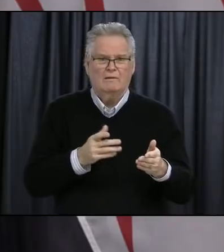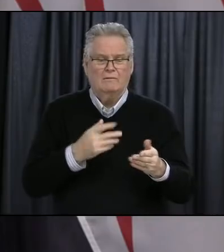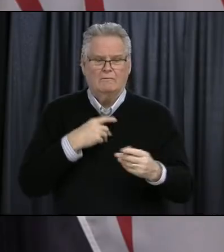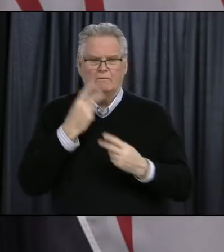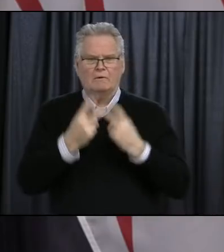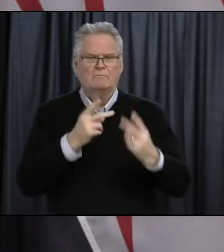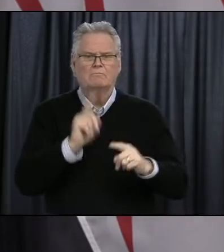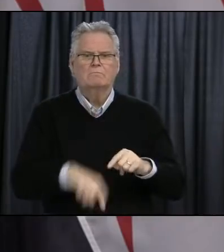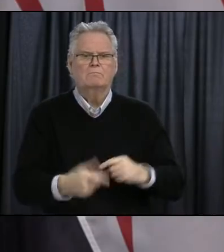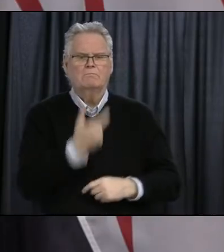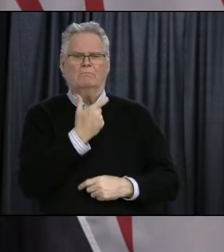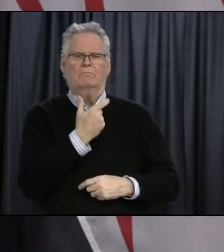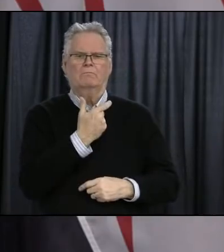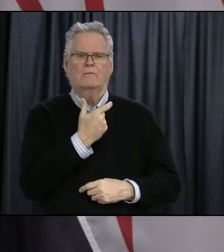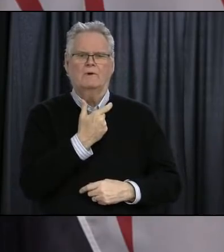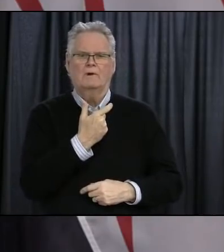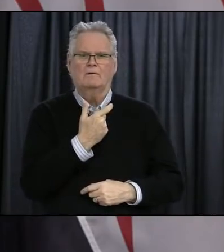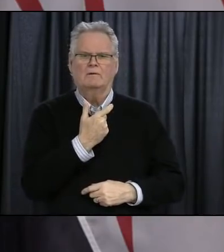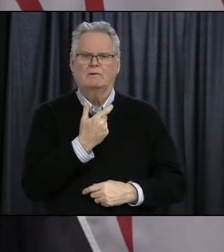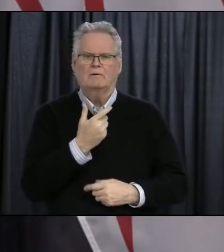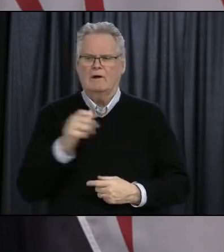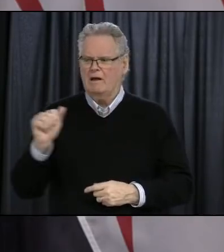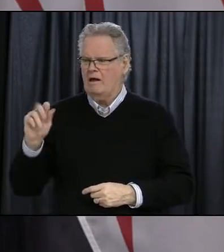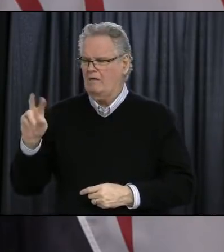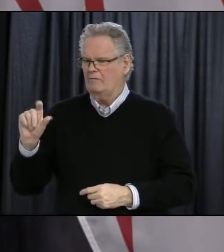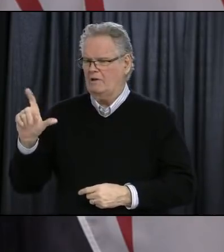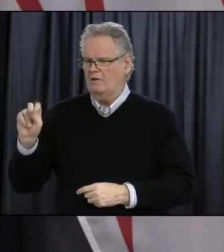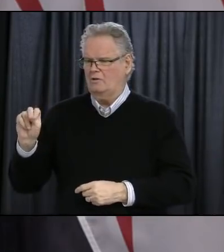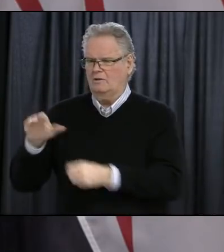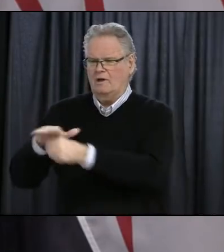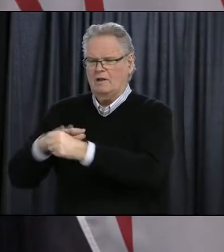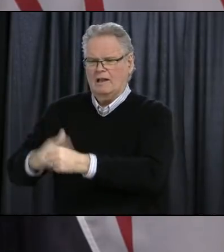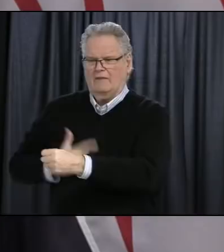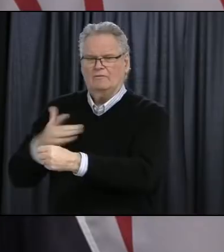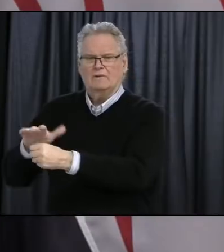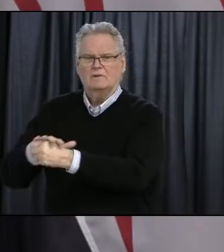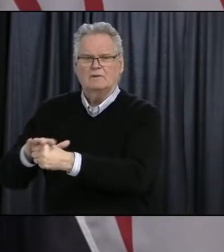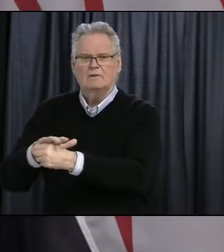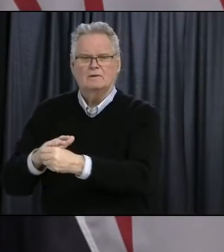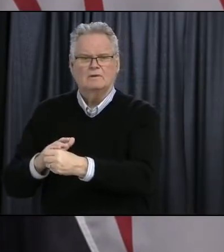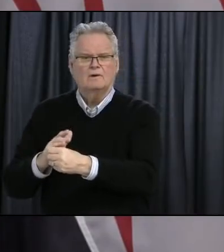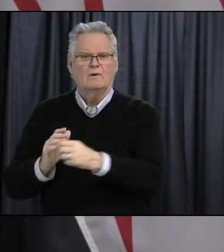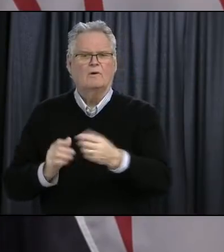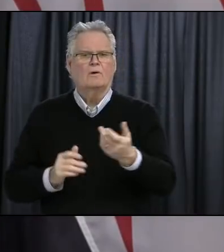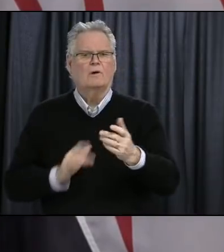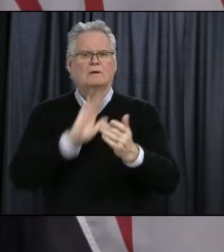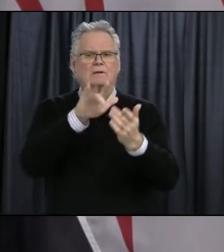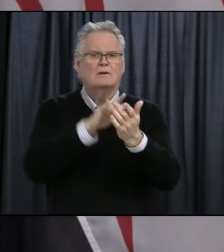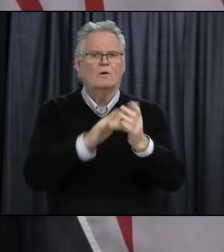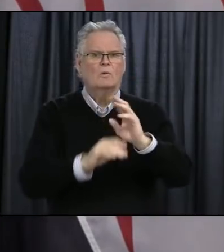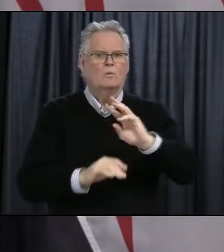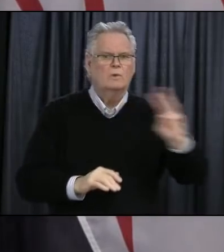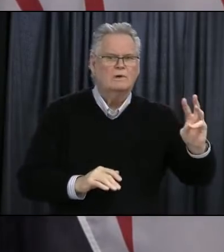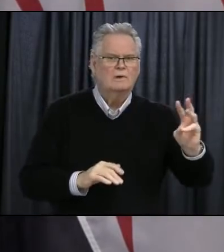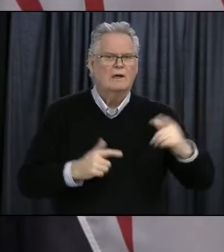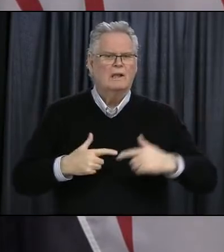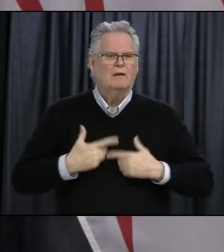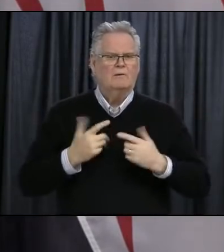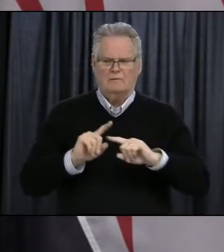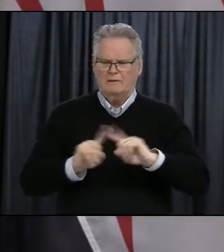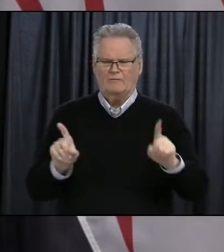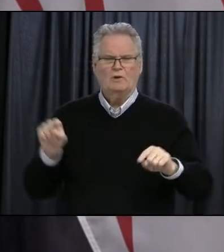have been allowances for essential people in visitation, but I don't know, Minister, if you have anything further to clarify there?